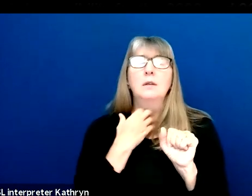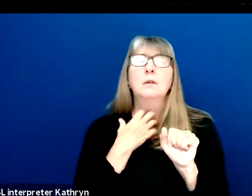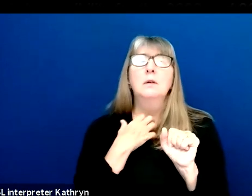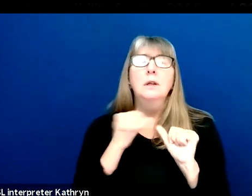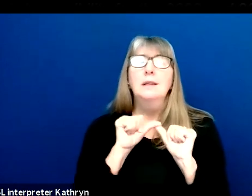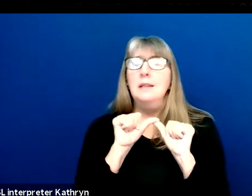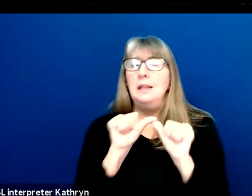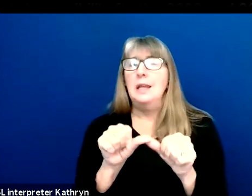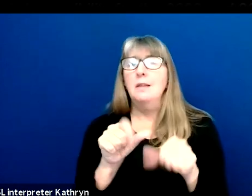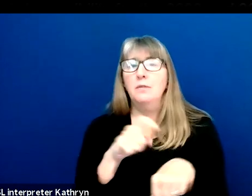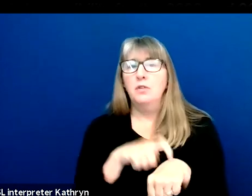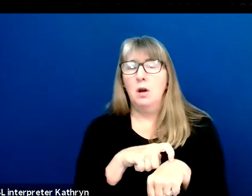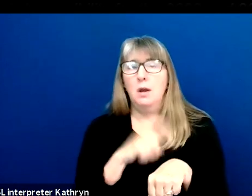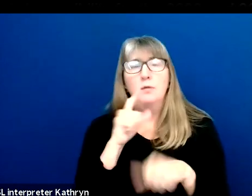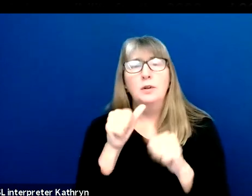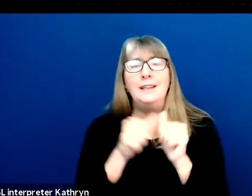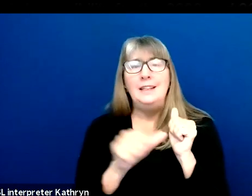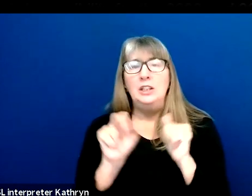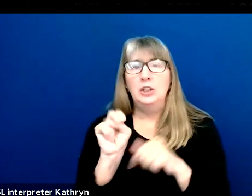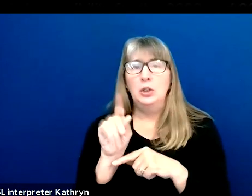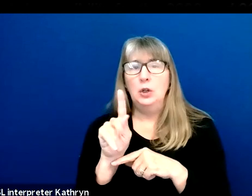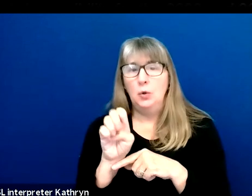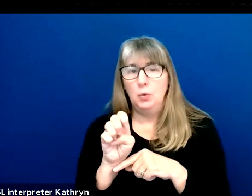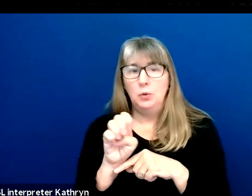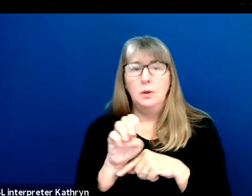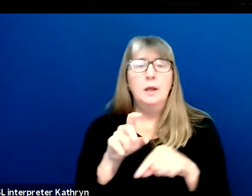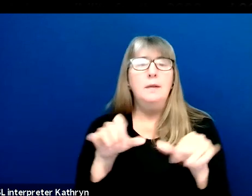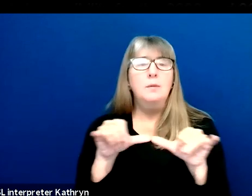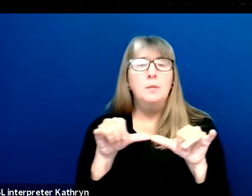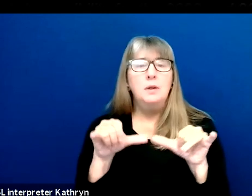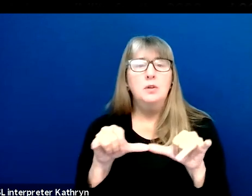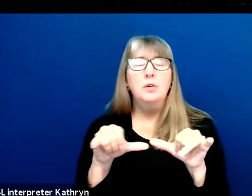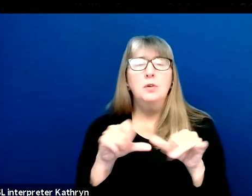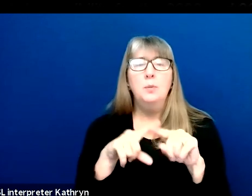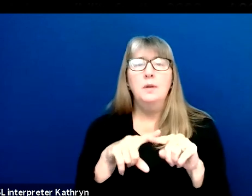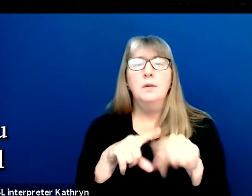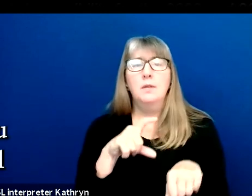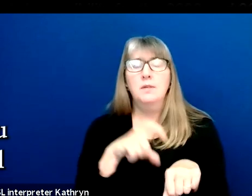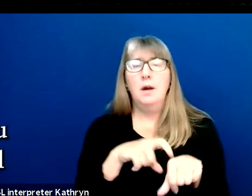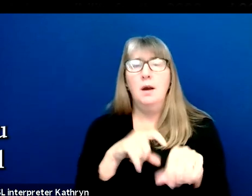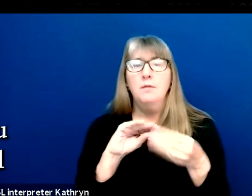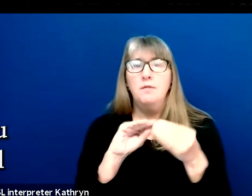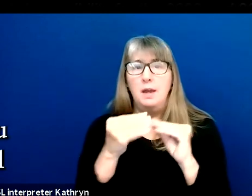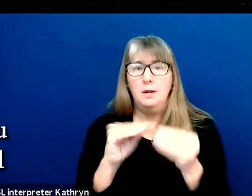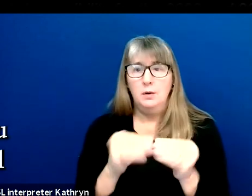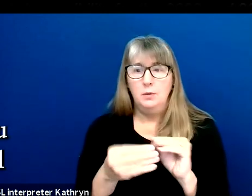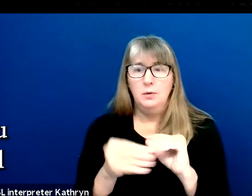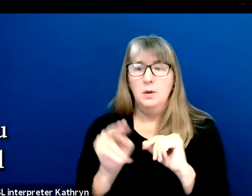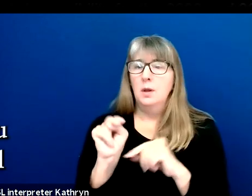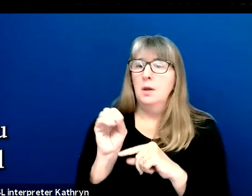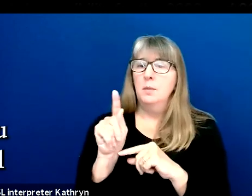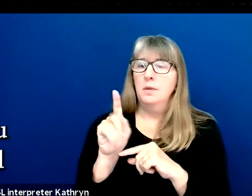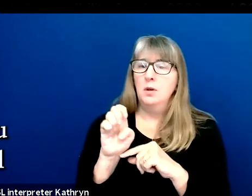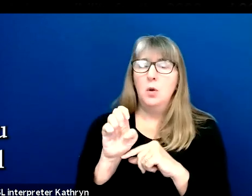between different notes, and that is scaled based on the time values. However, the note spacing allows you